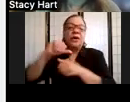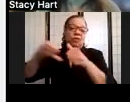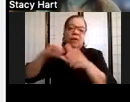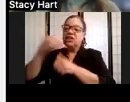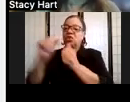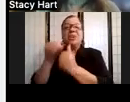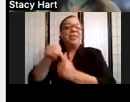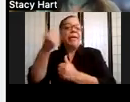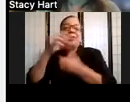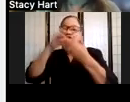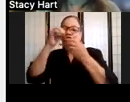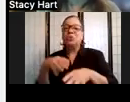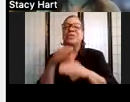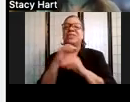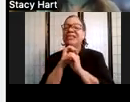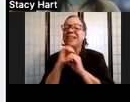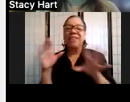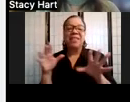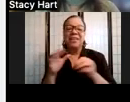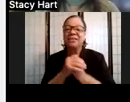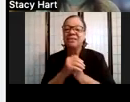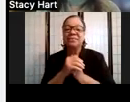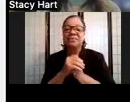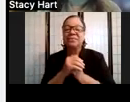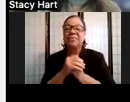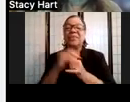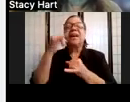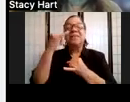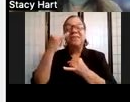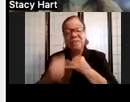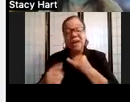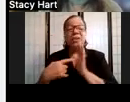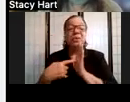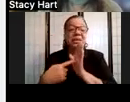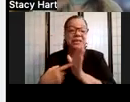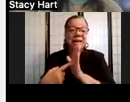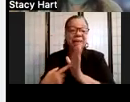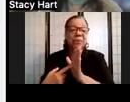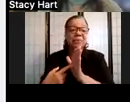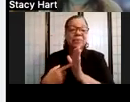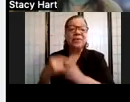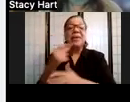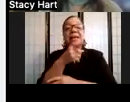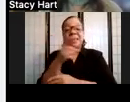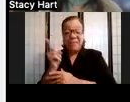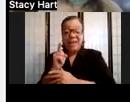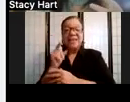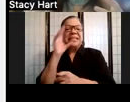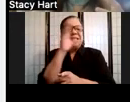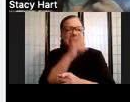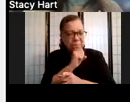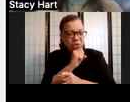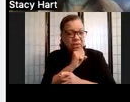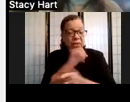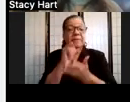peers. And then a final example would be that there is this assumption that